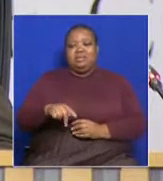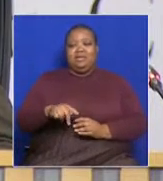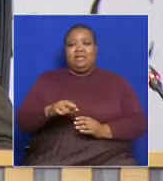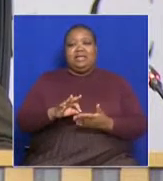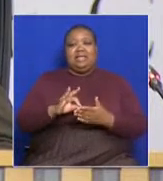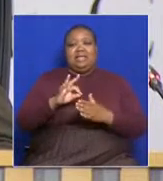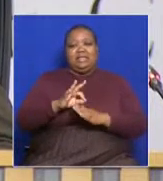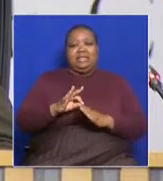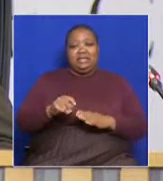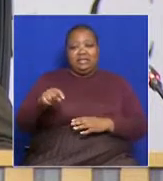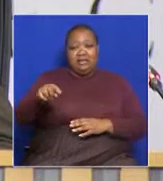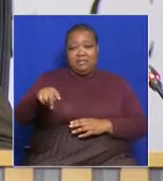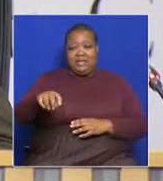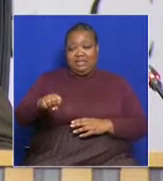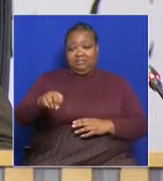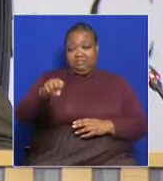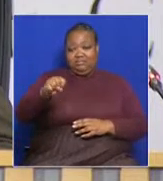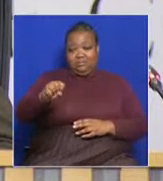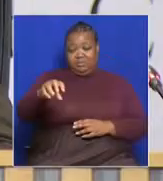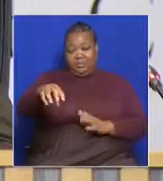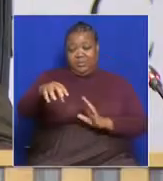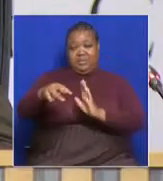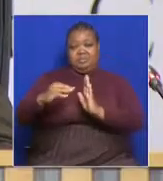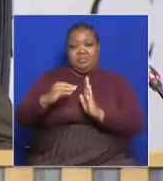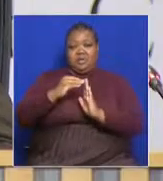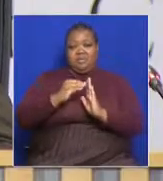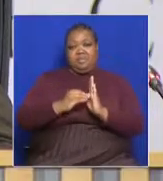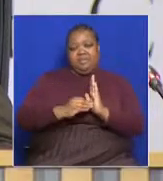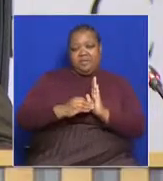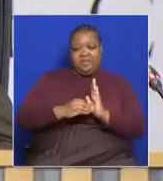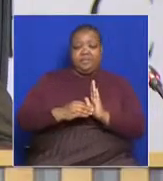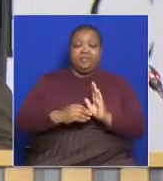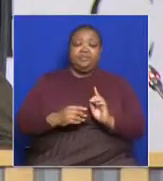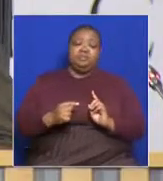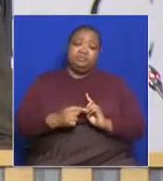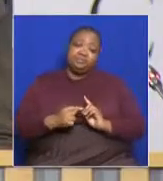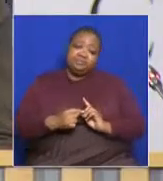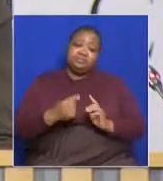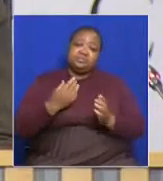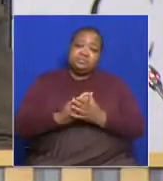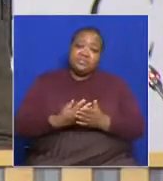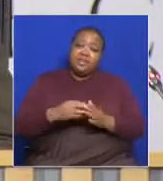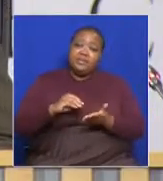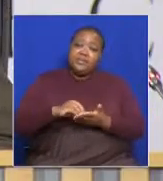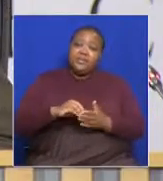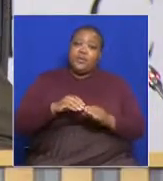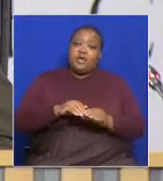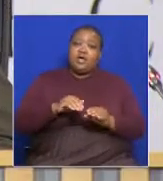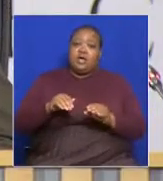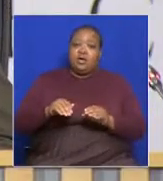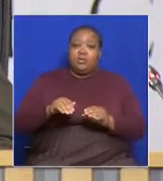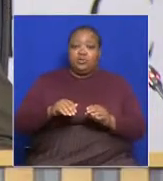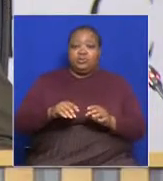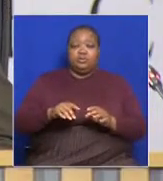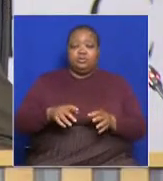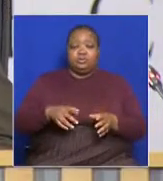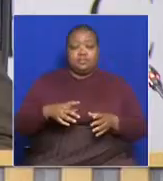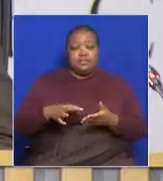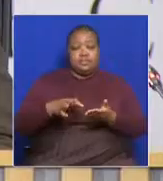And from there, Pangase could have booked it out, retrieved the samples, as I